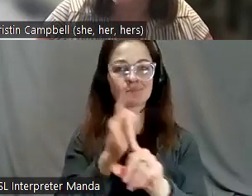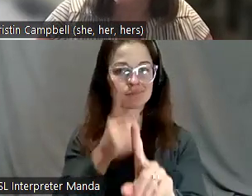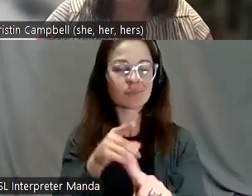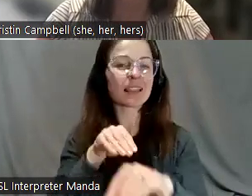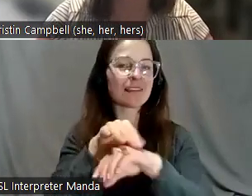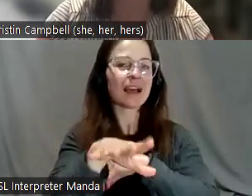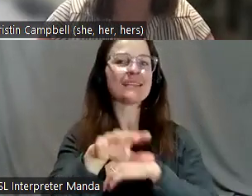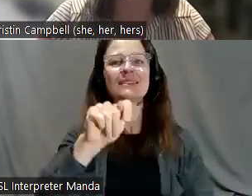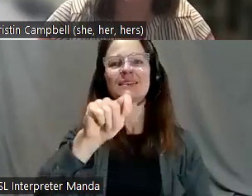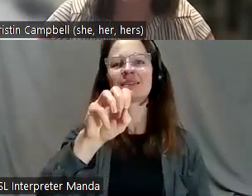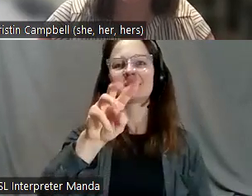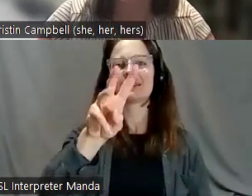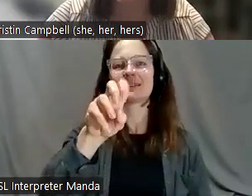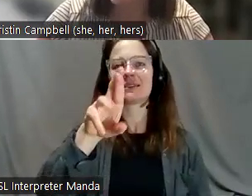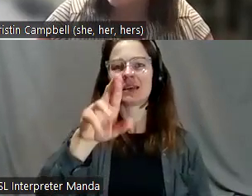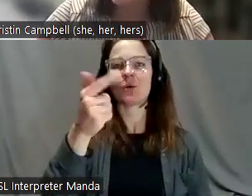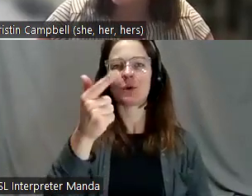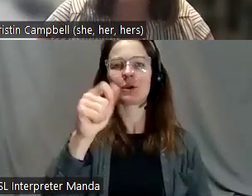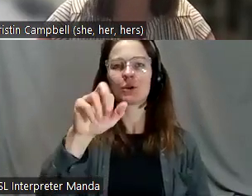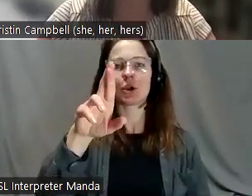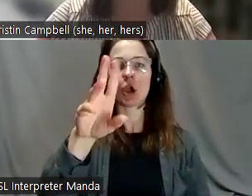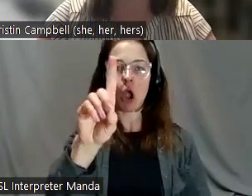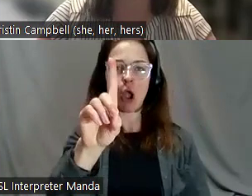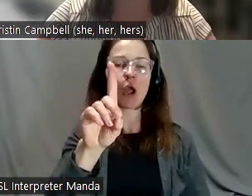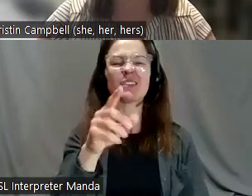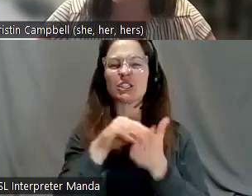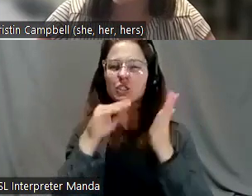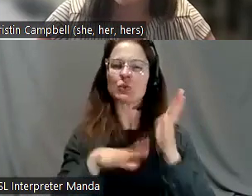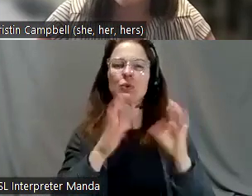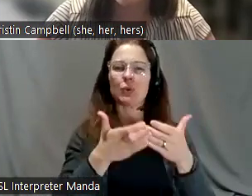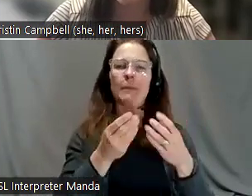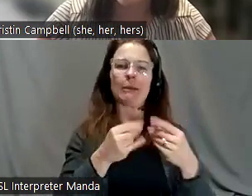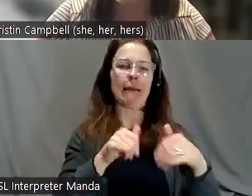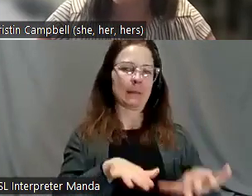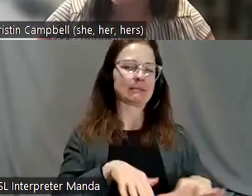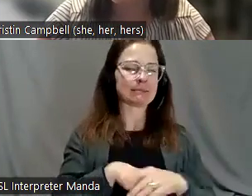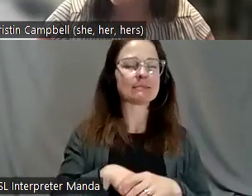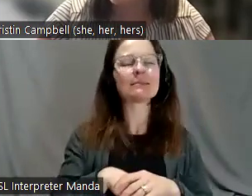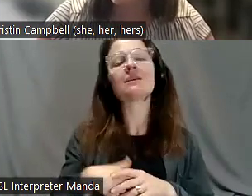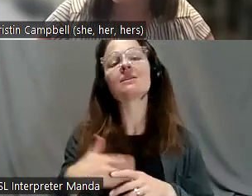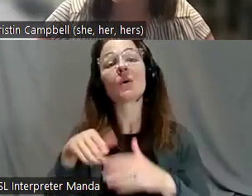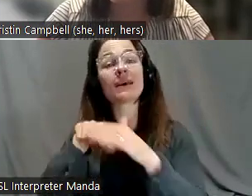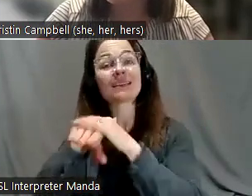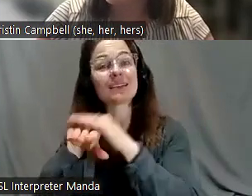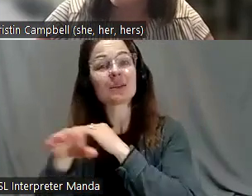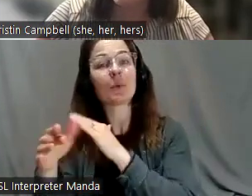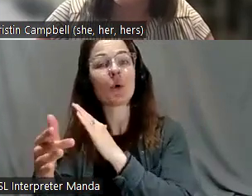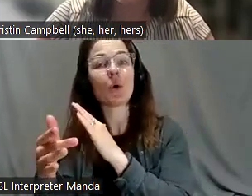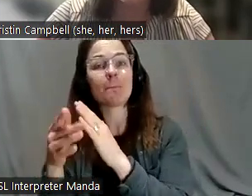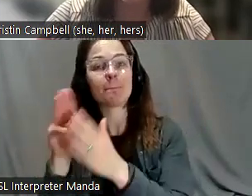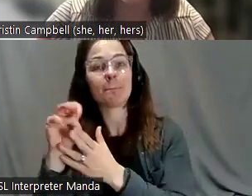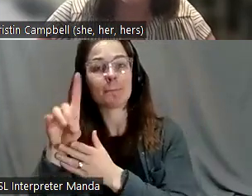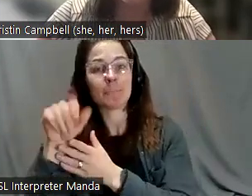Tower Guard that I'll speak a little bit about in a few slides from now. And with accessible media, I work alongside our blindness and visual